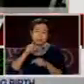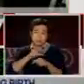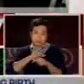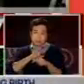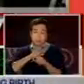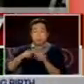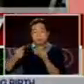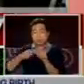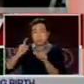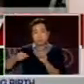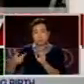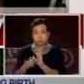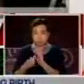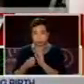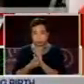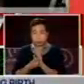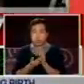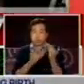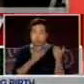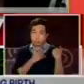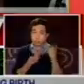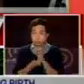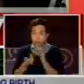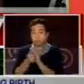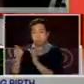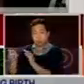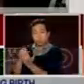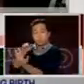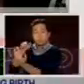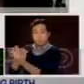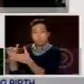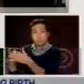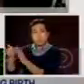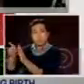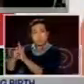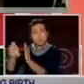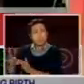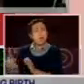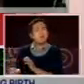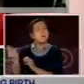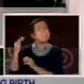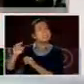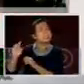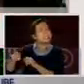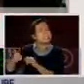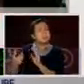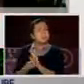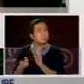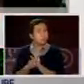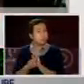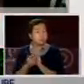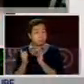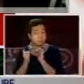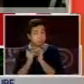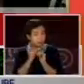is proved. The burden of proof is on the prosecution. How much proof is necessary? In other words, what is